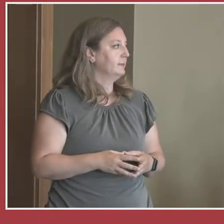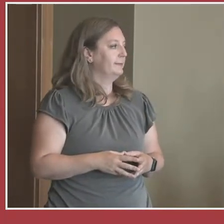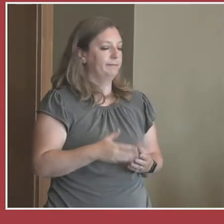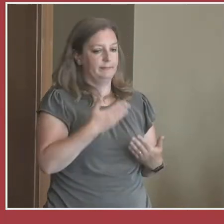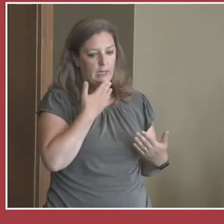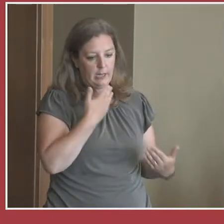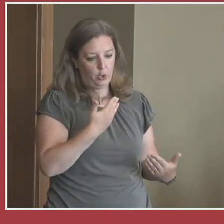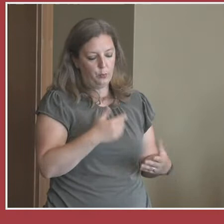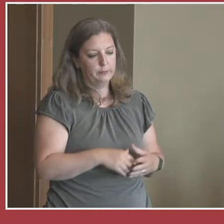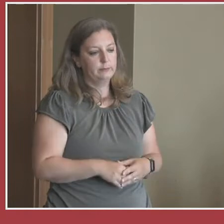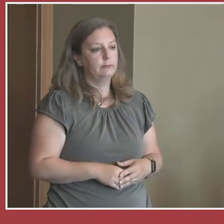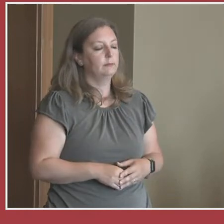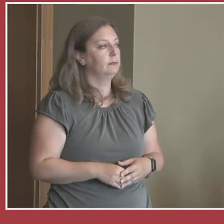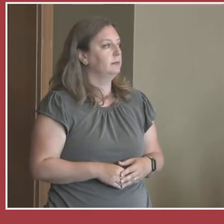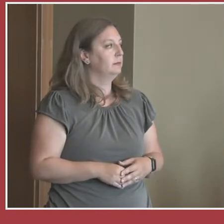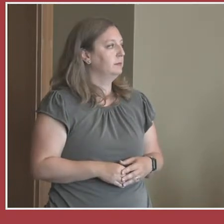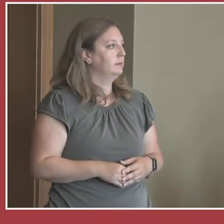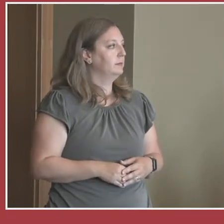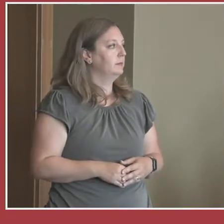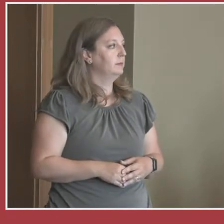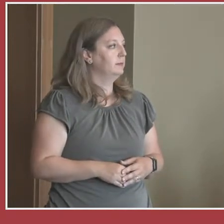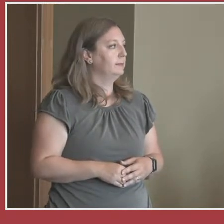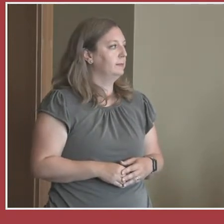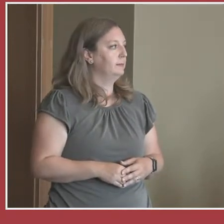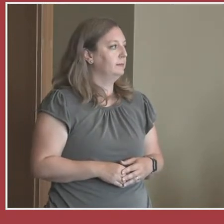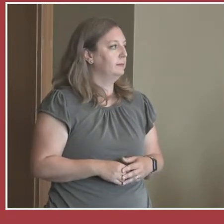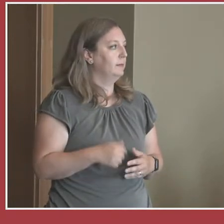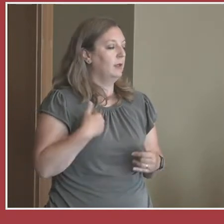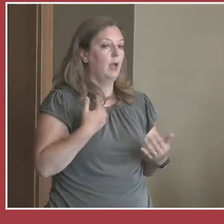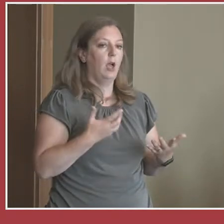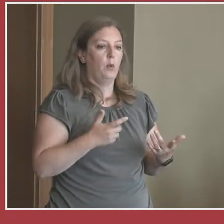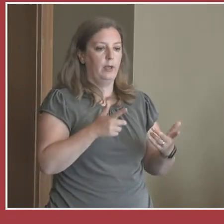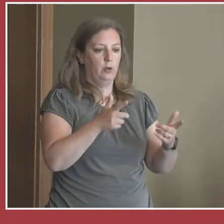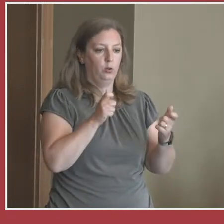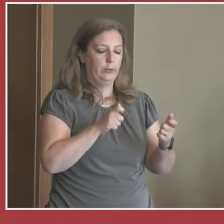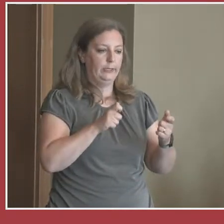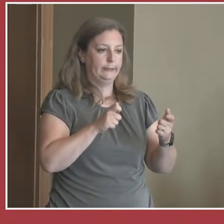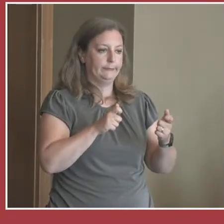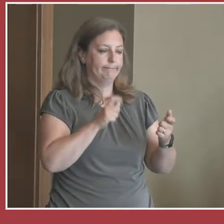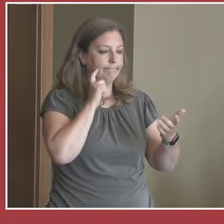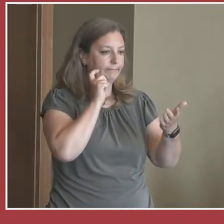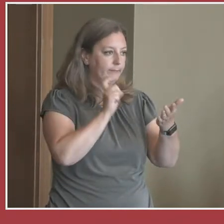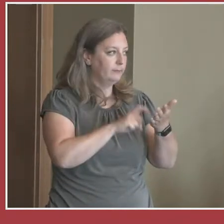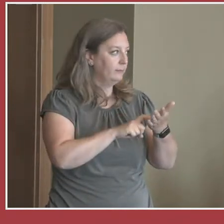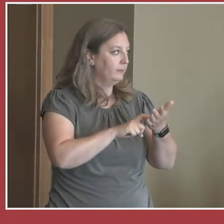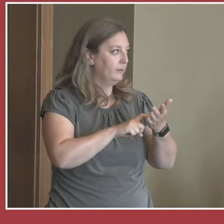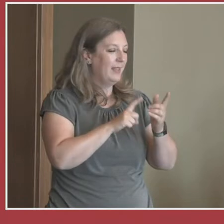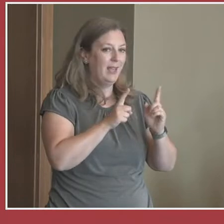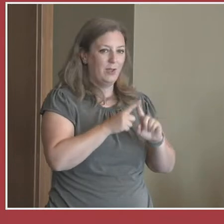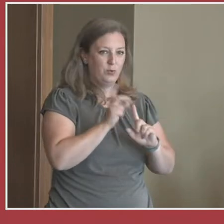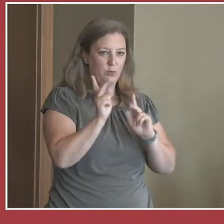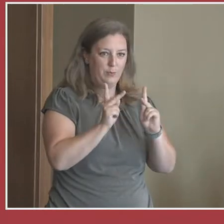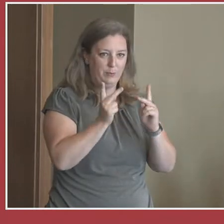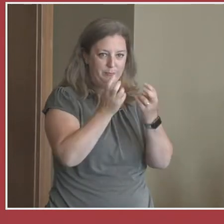Thank you. I would just like to do a very quick call out for the people sitting